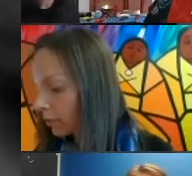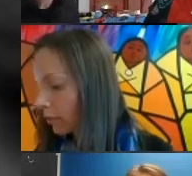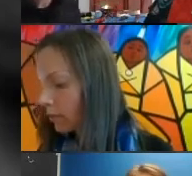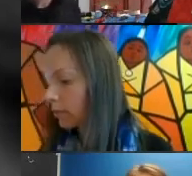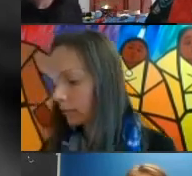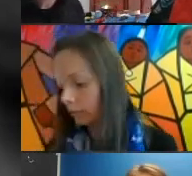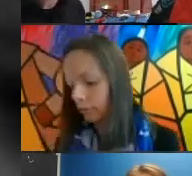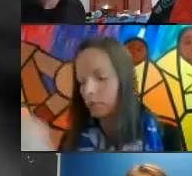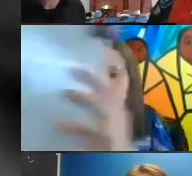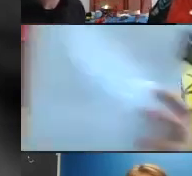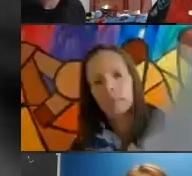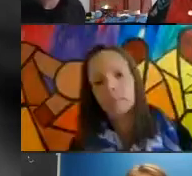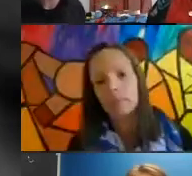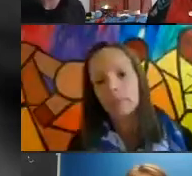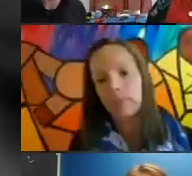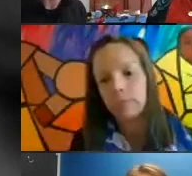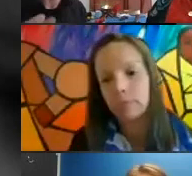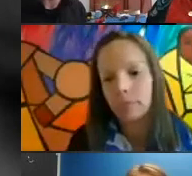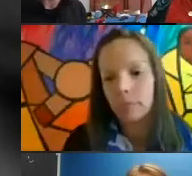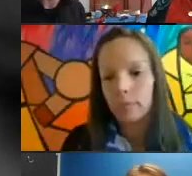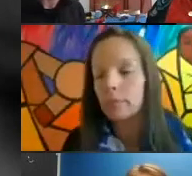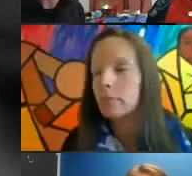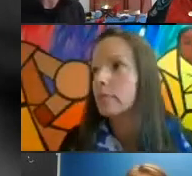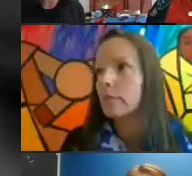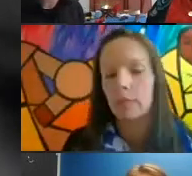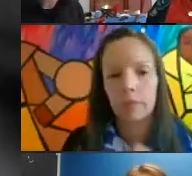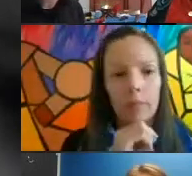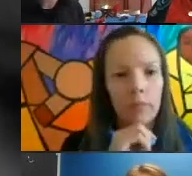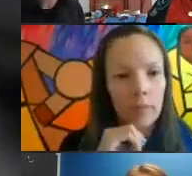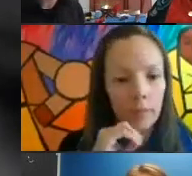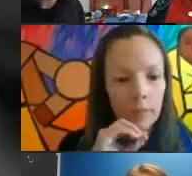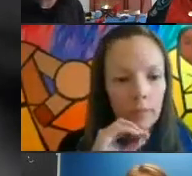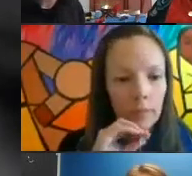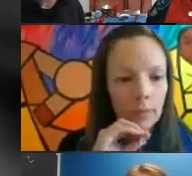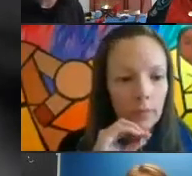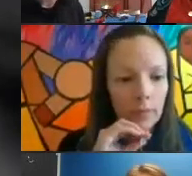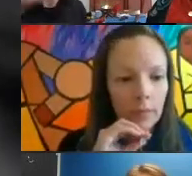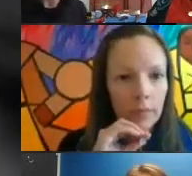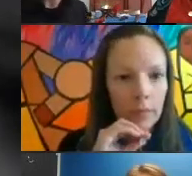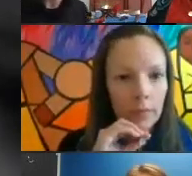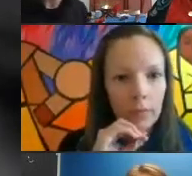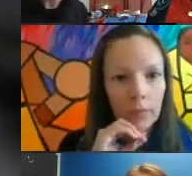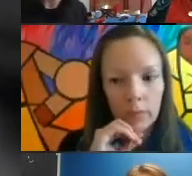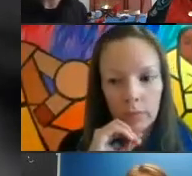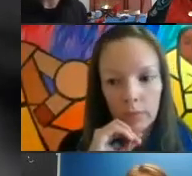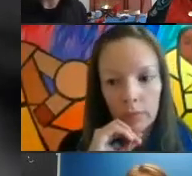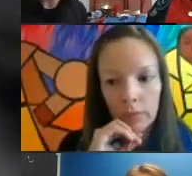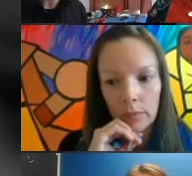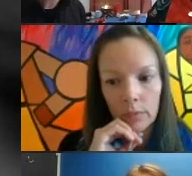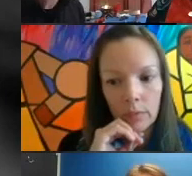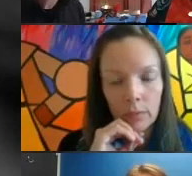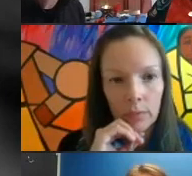Actually, the funny part was when I mentioned that there's an endogenous opioid system, and that relaxation strategies are one of